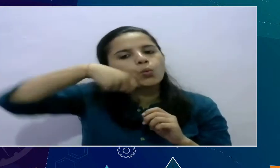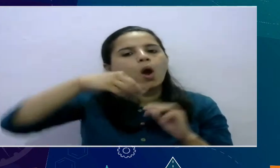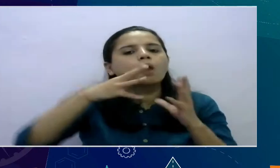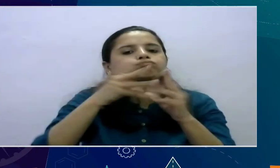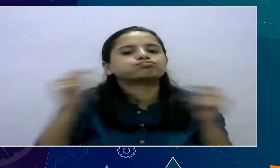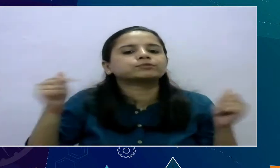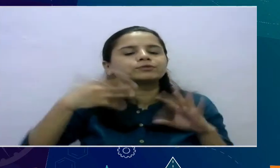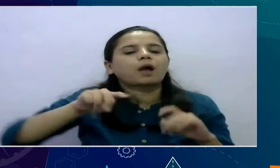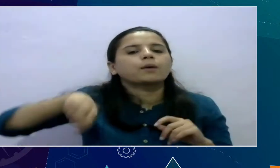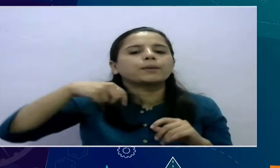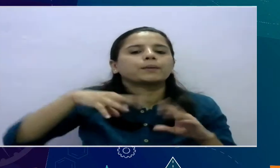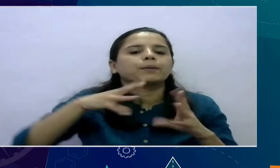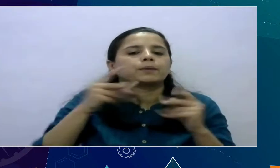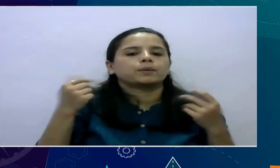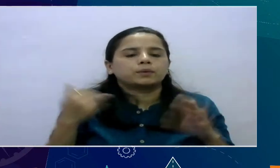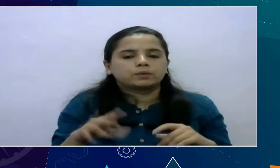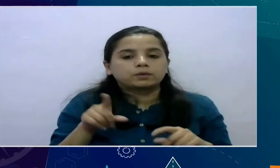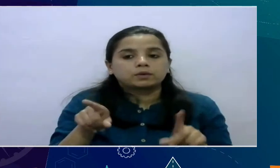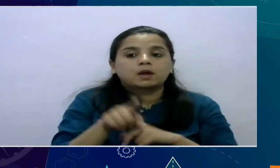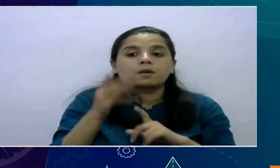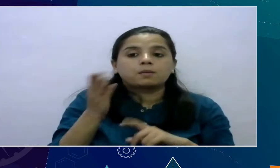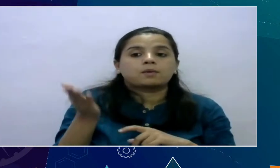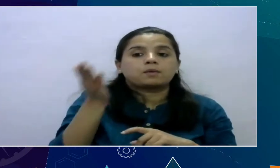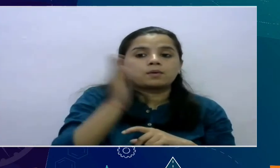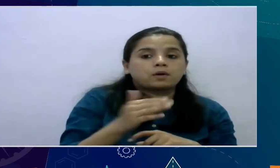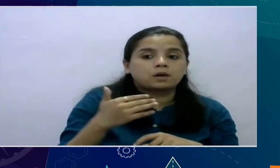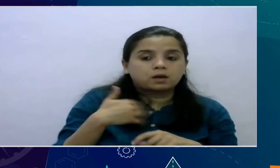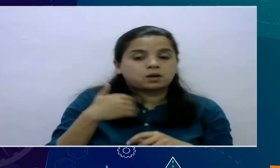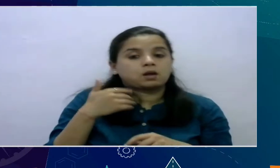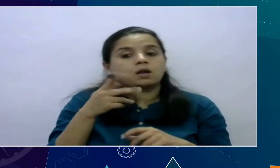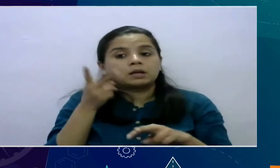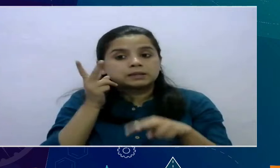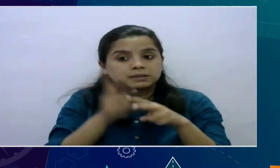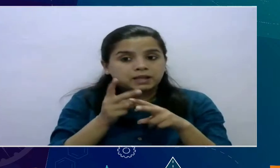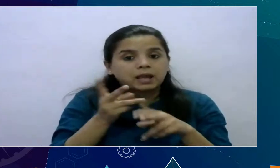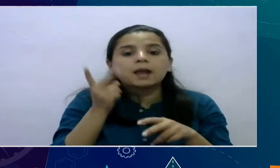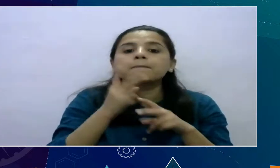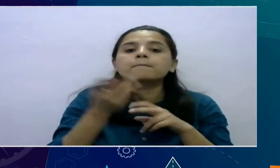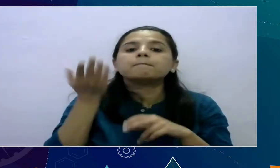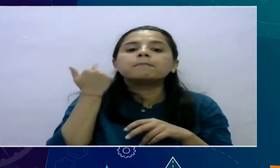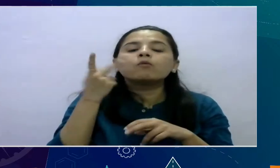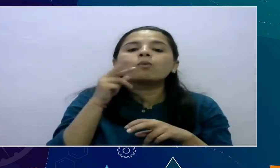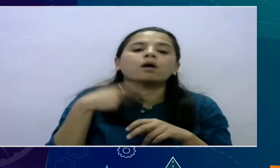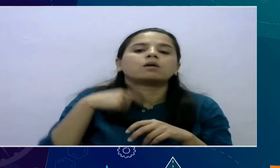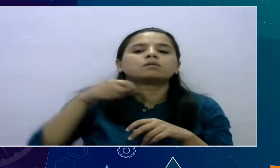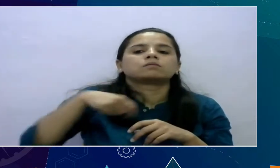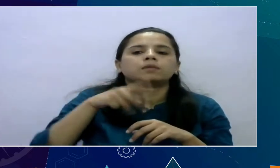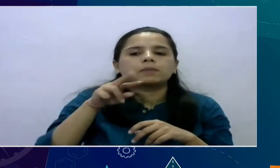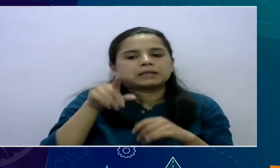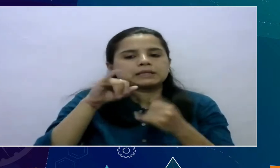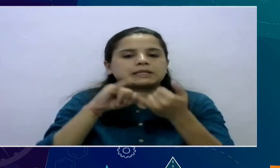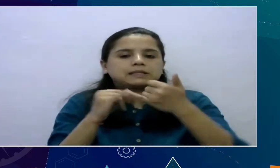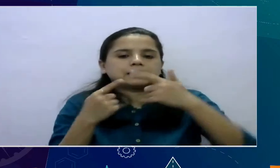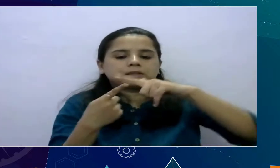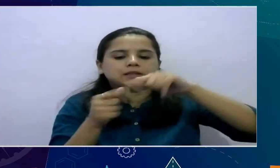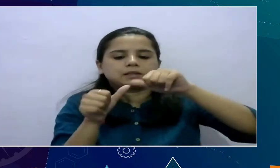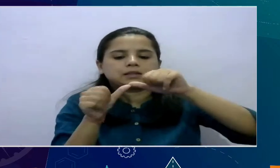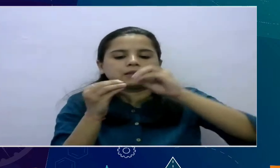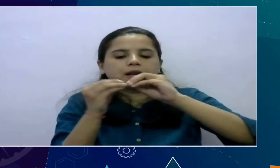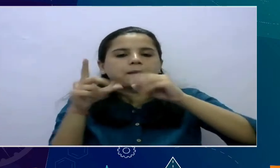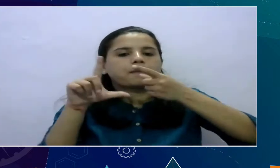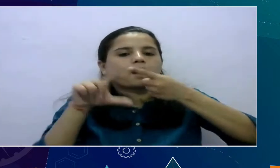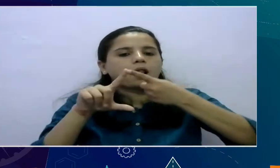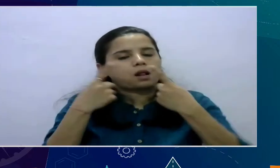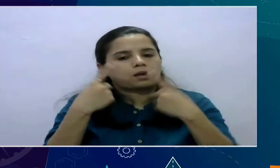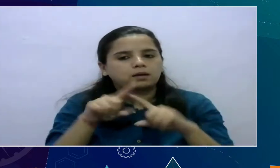stable. Before, the moment you added whatever was its state, it is still the same. So it is a stable mixture.